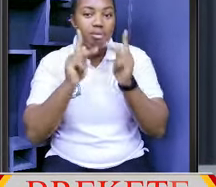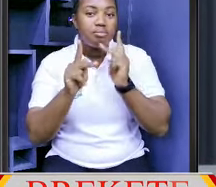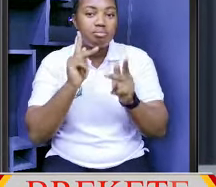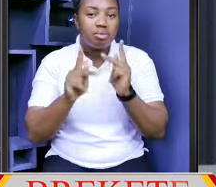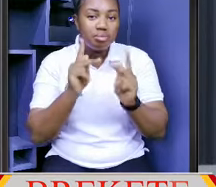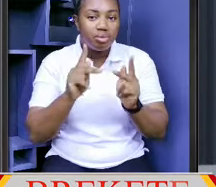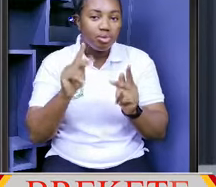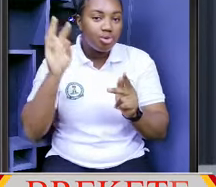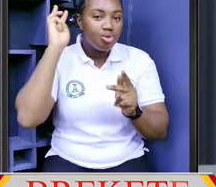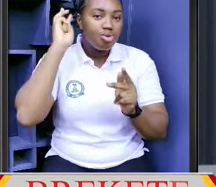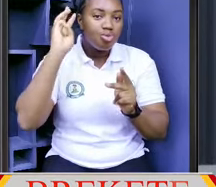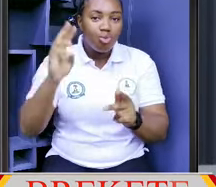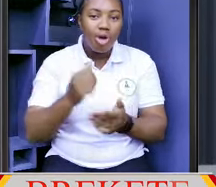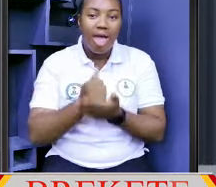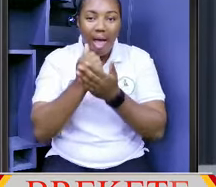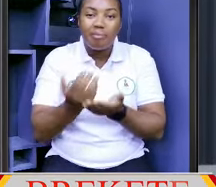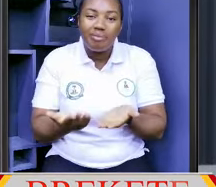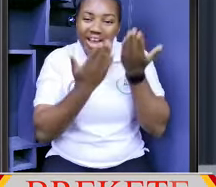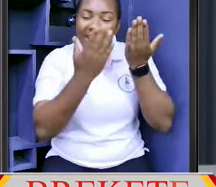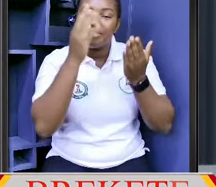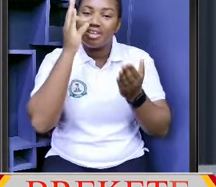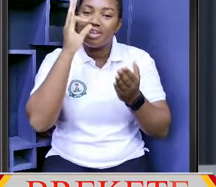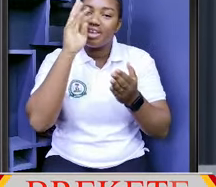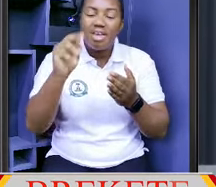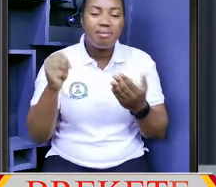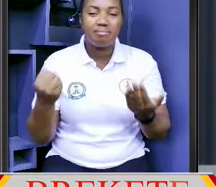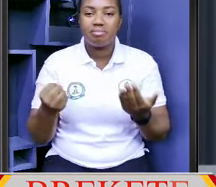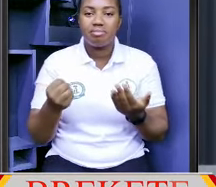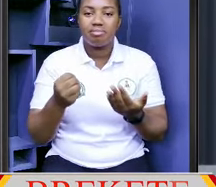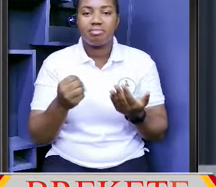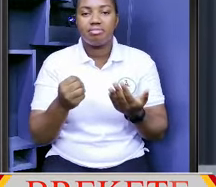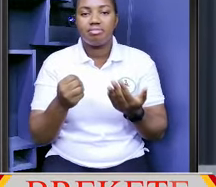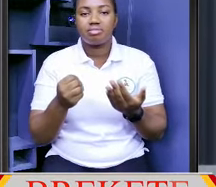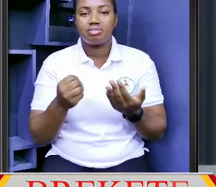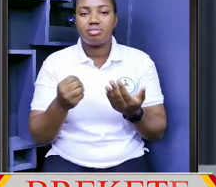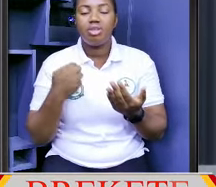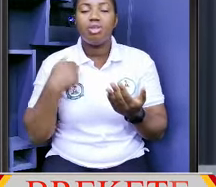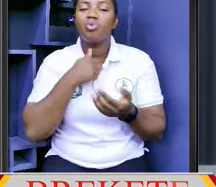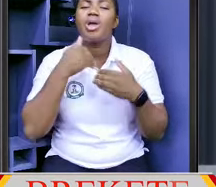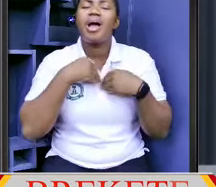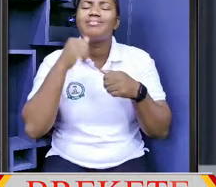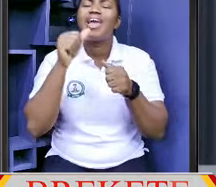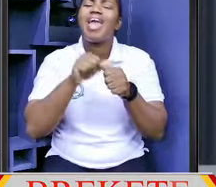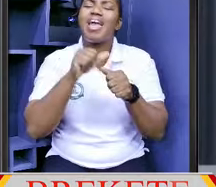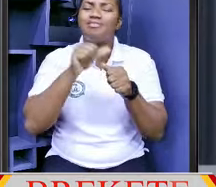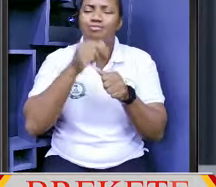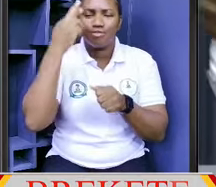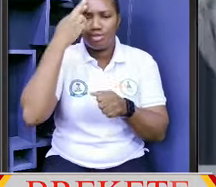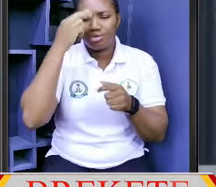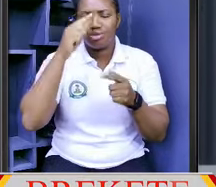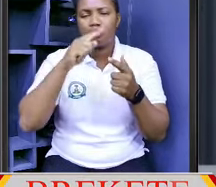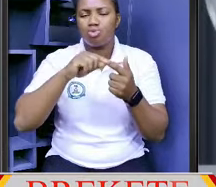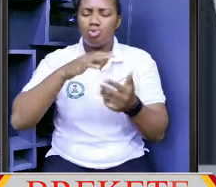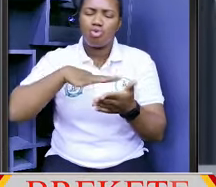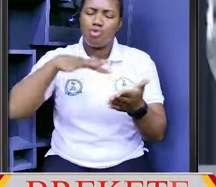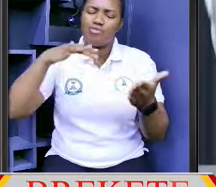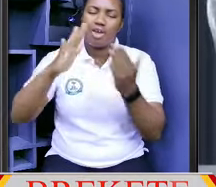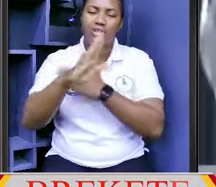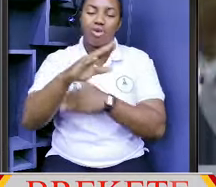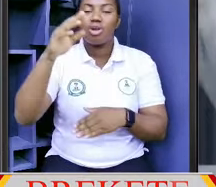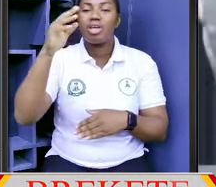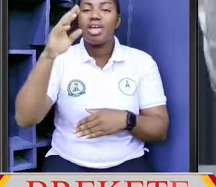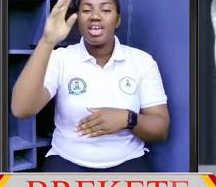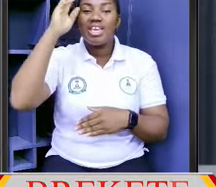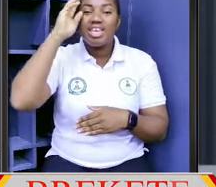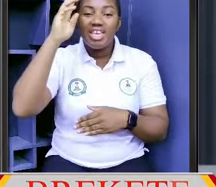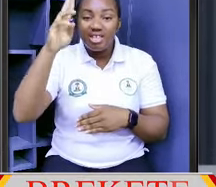him if no be so. I don't know if you understand what I'm saying. We have every reason to glorify God. Your own life